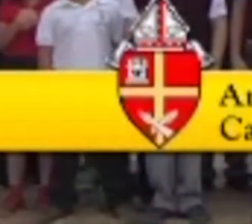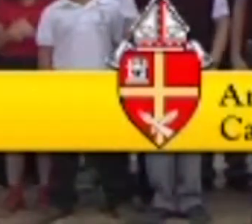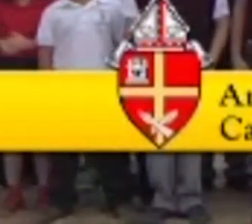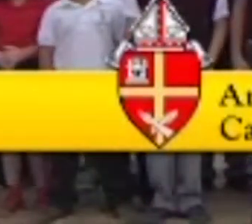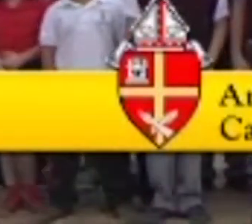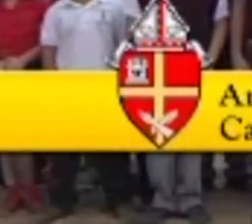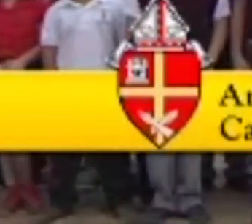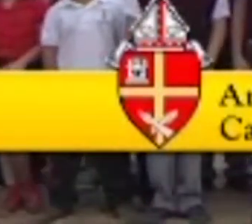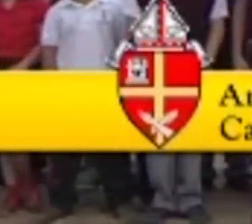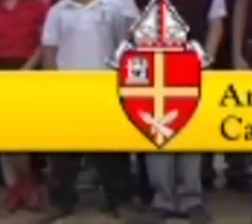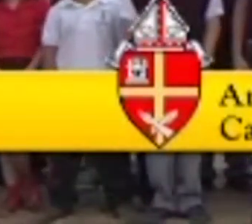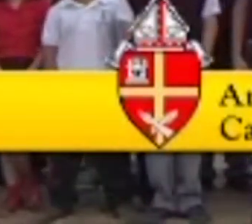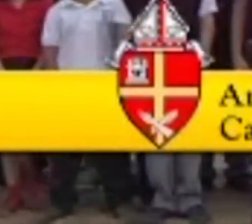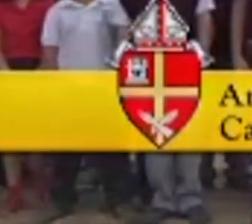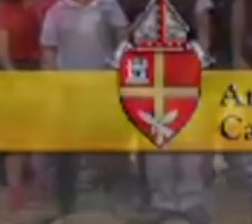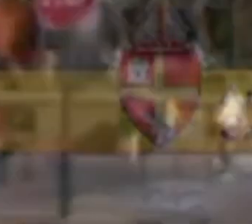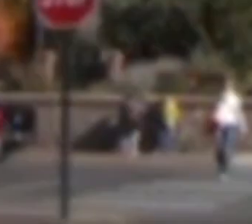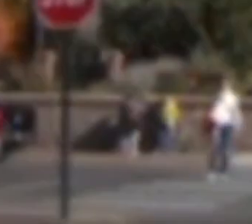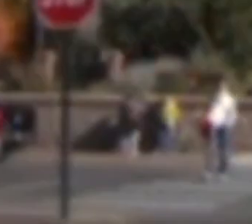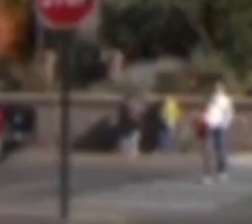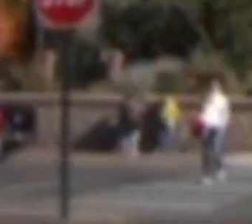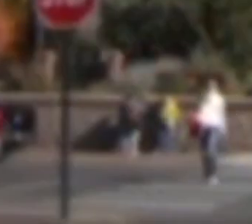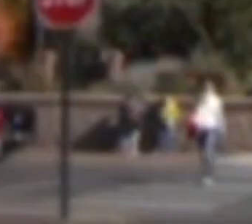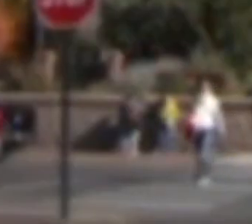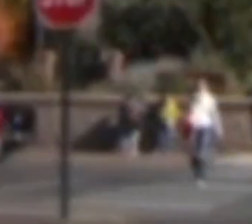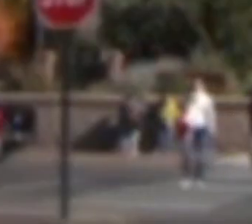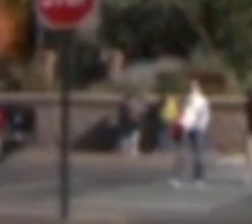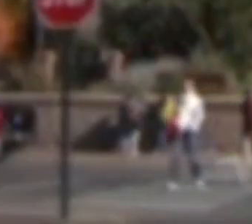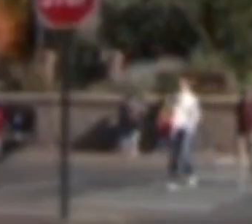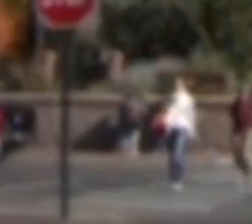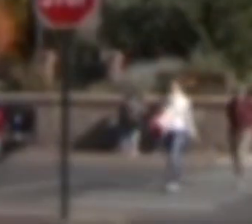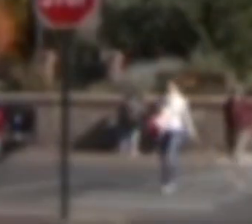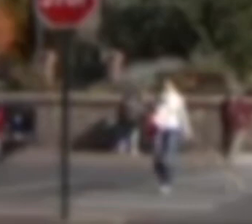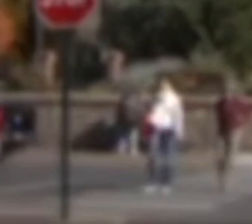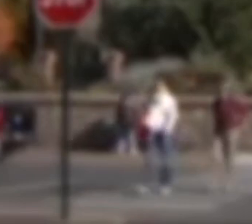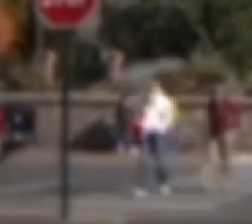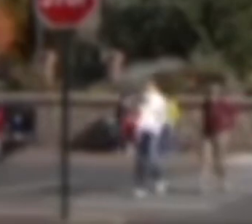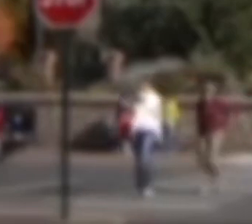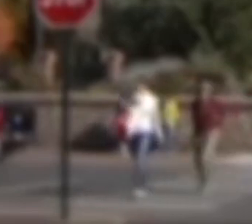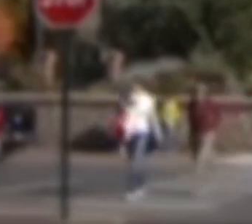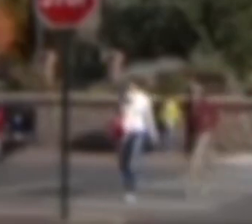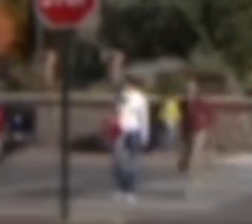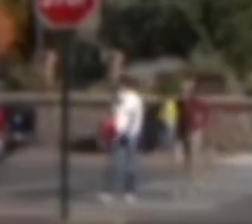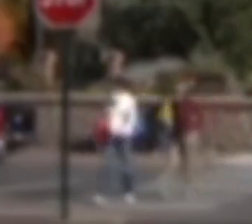in Catholic education. Archdiocese of Santa Fe Catholic Schools. Learn more today.